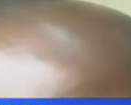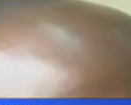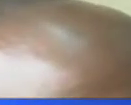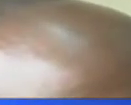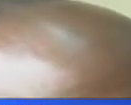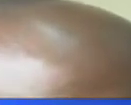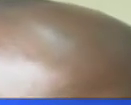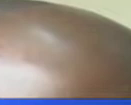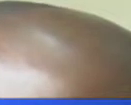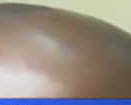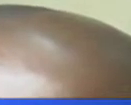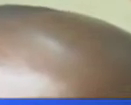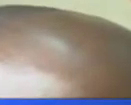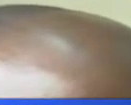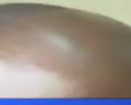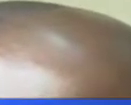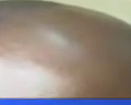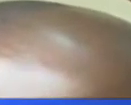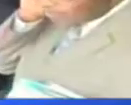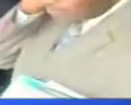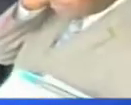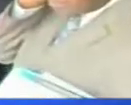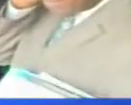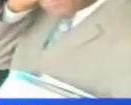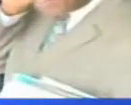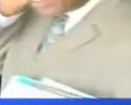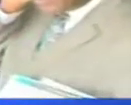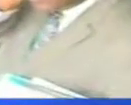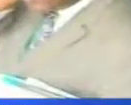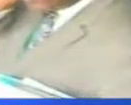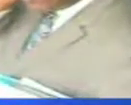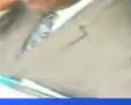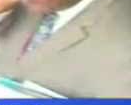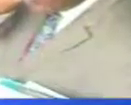Yes.